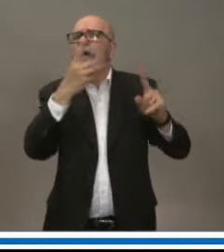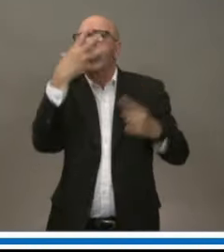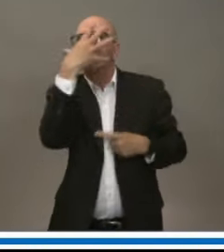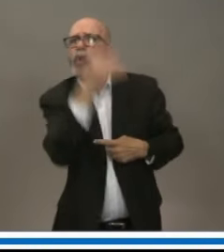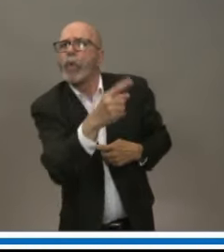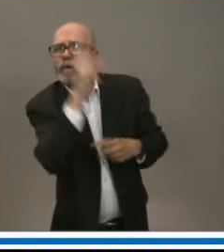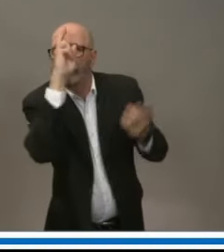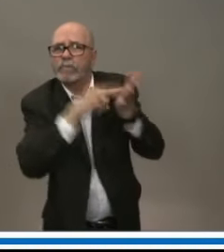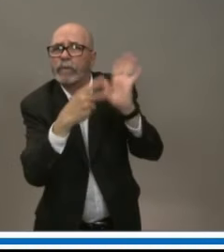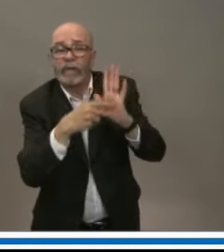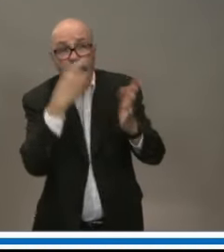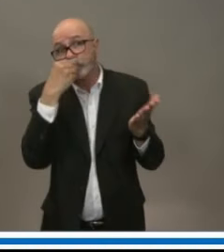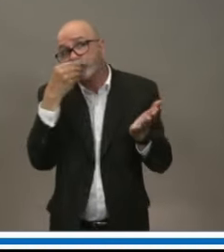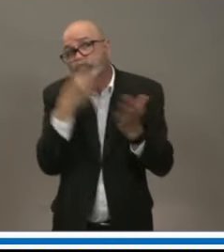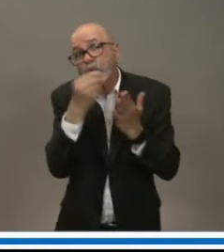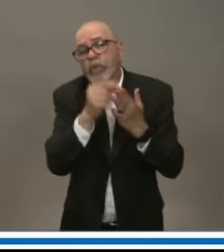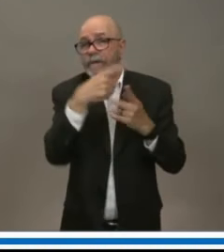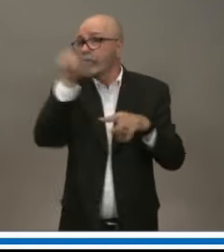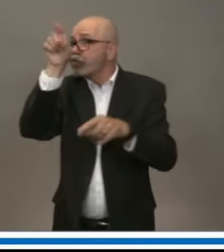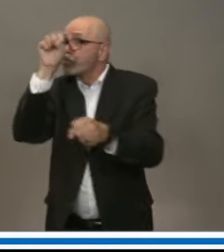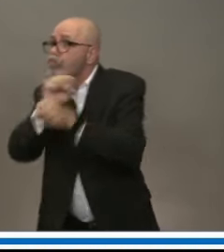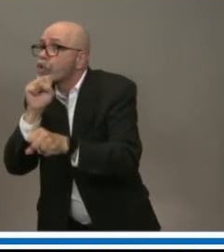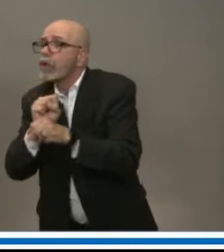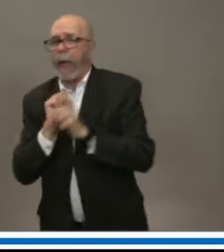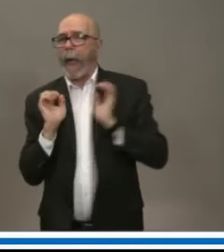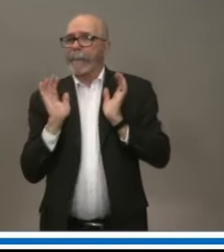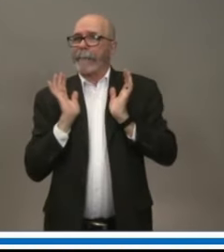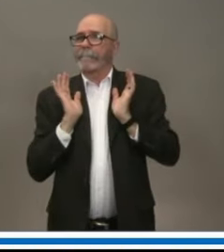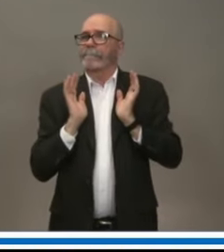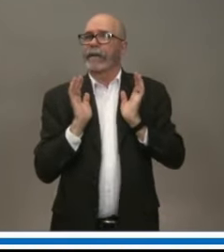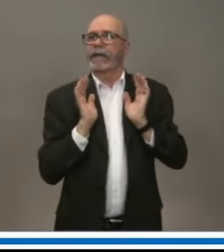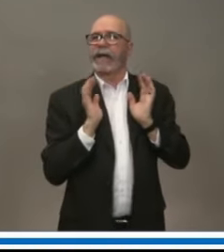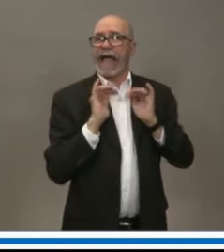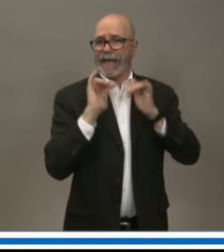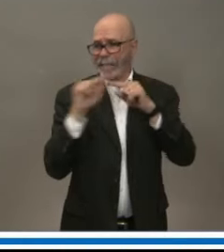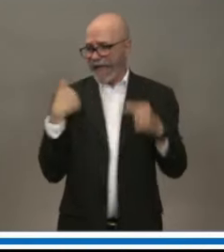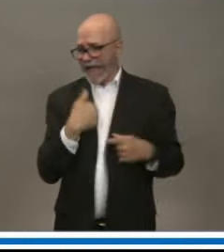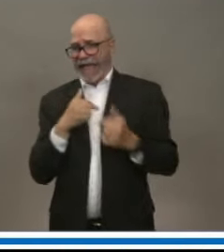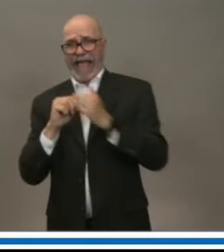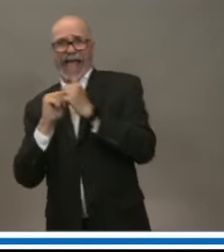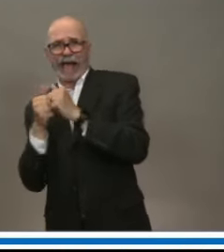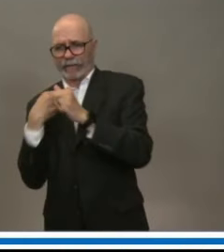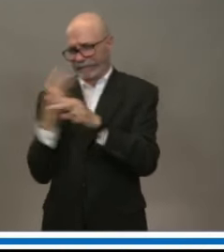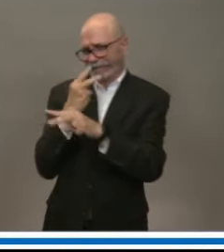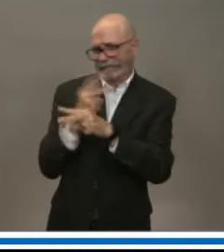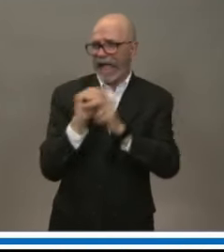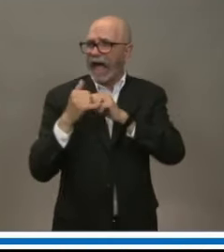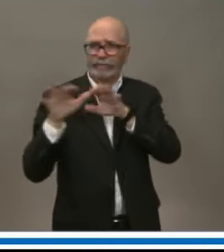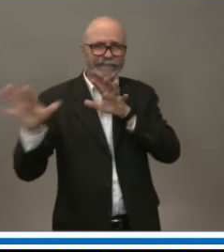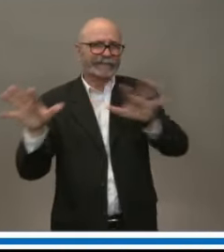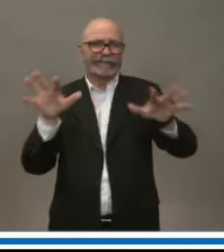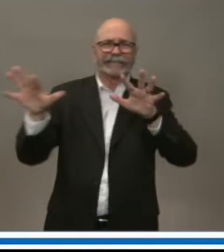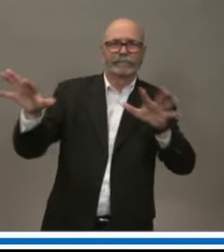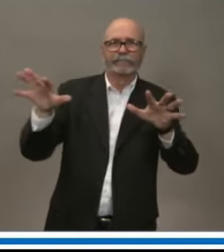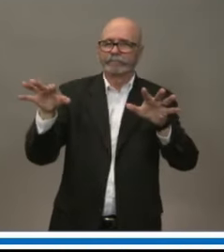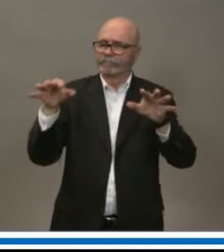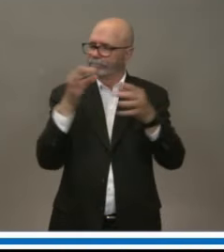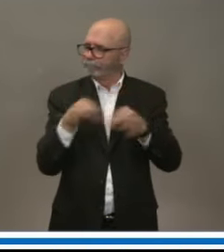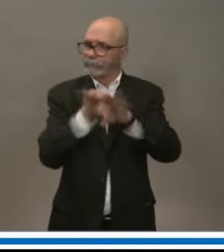taken some steps to ensure that there are a certain number of people on the buses and the